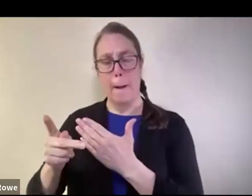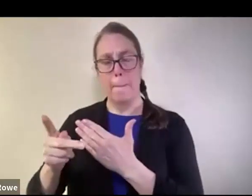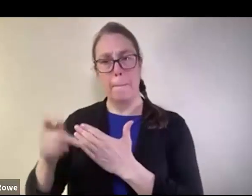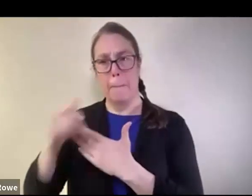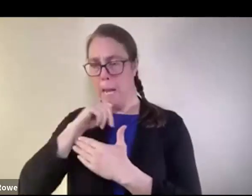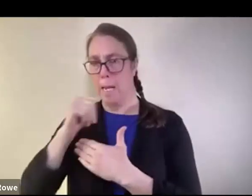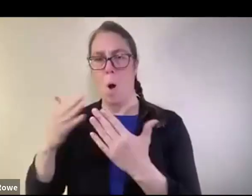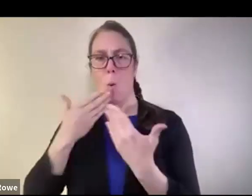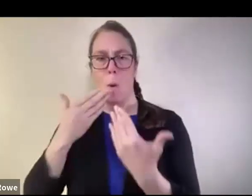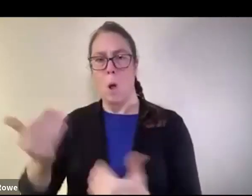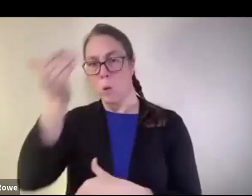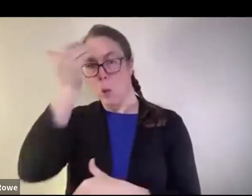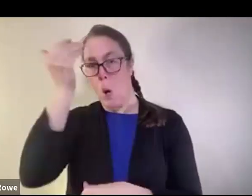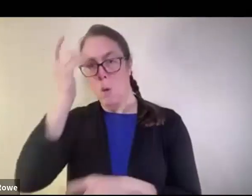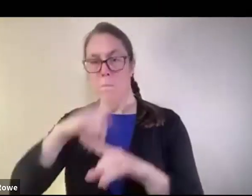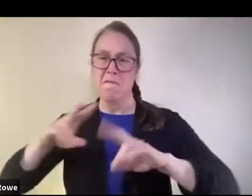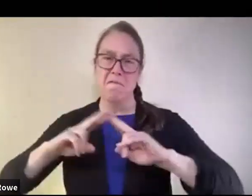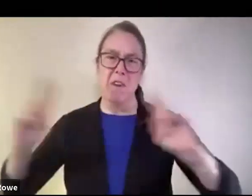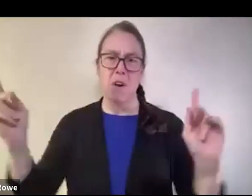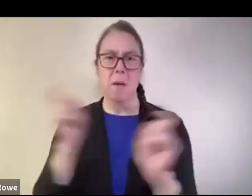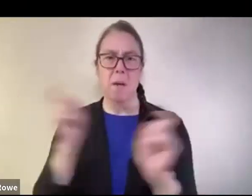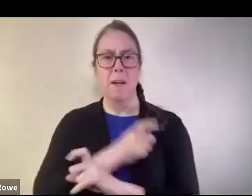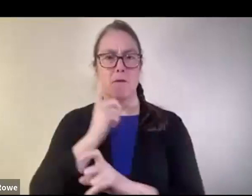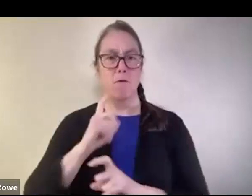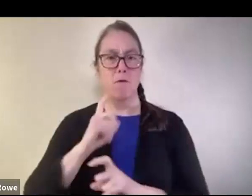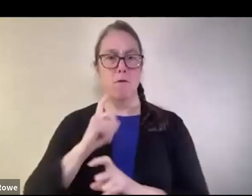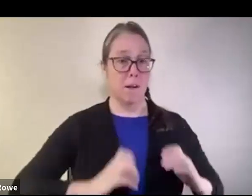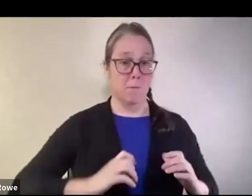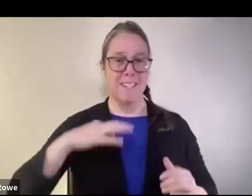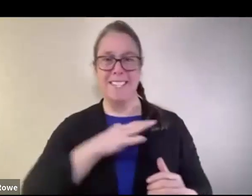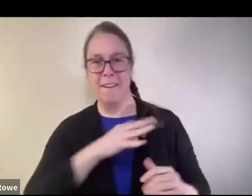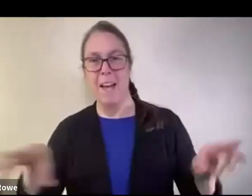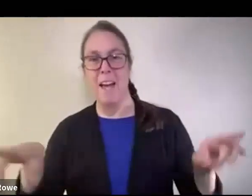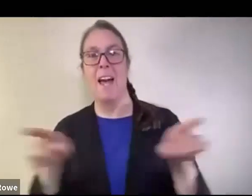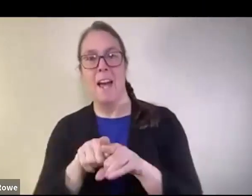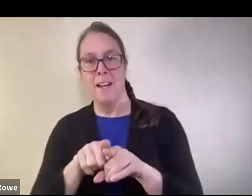customers and staff as well as for providers.